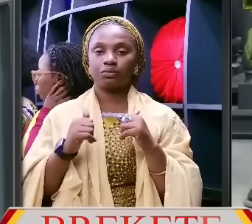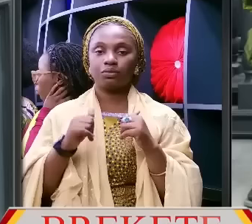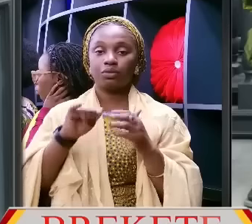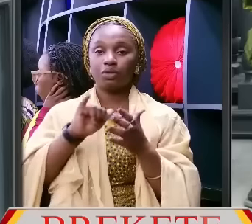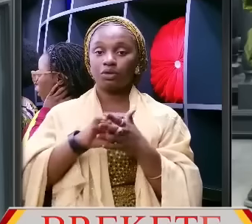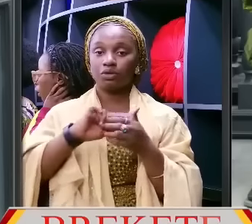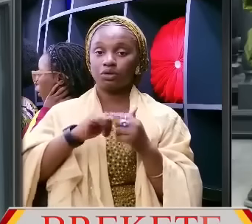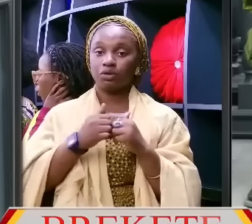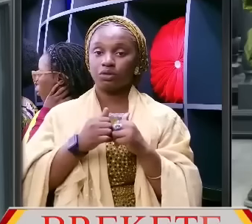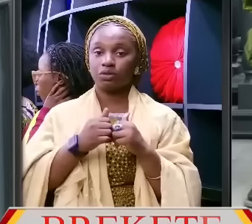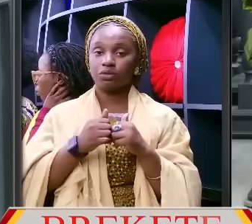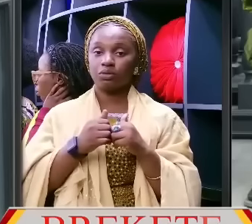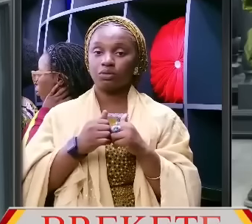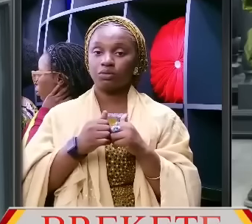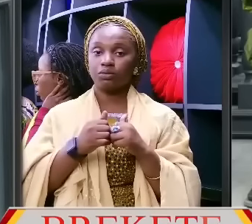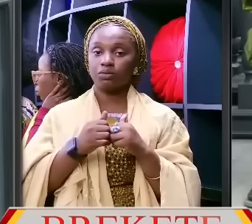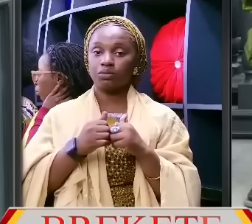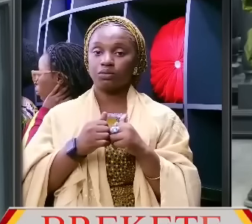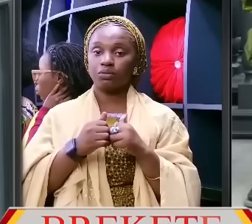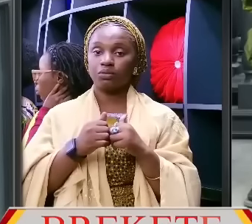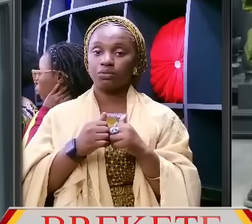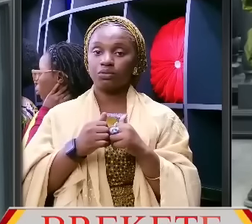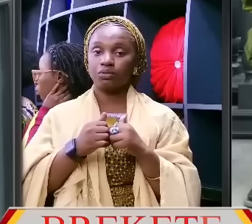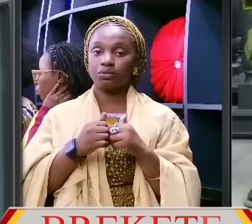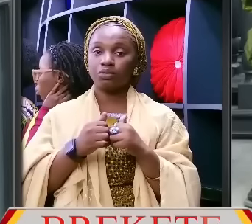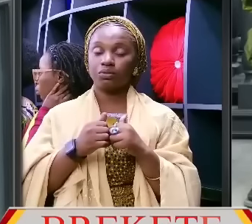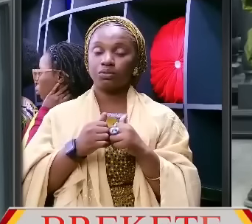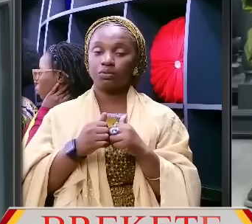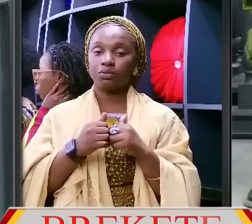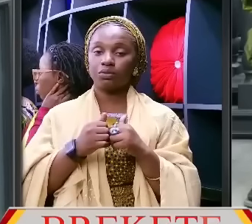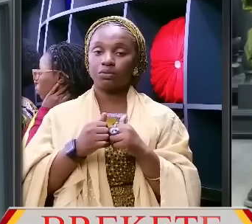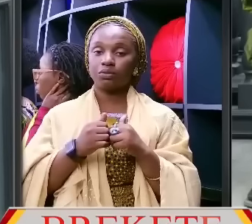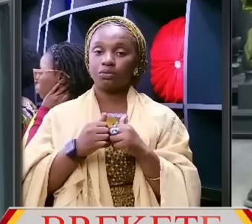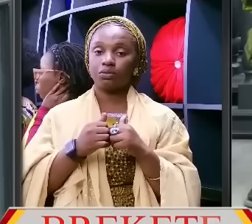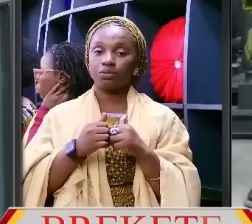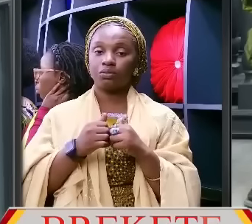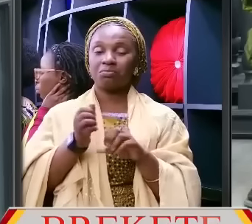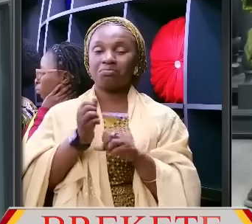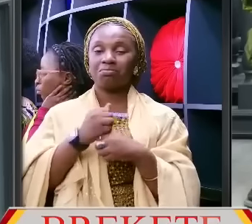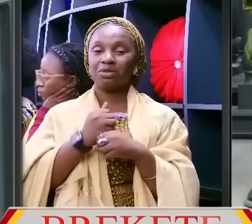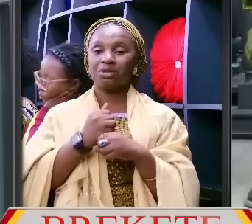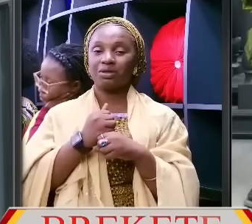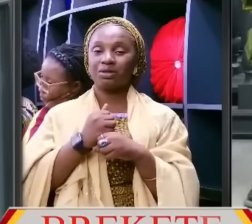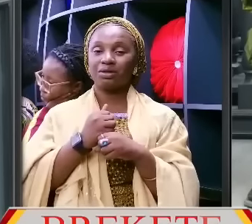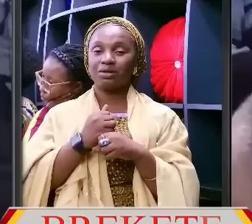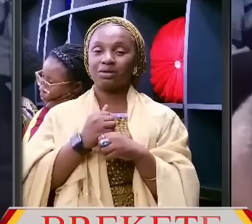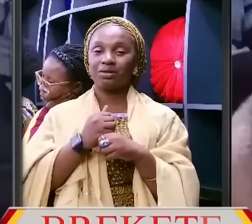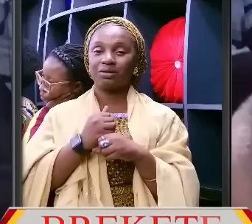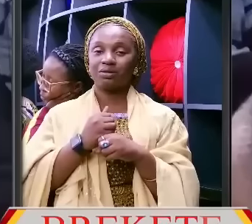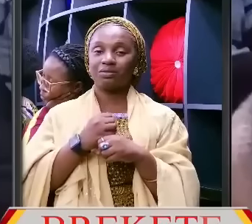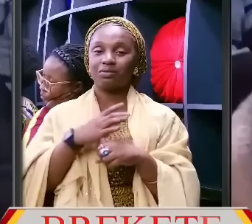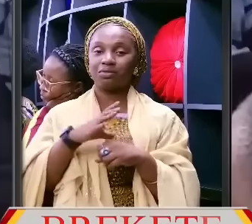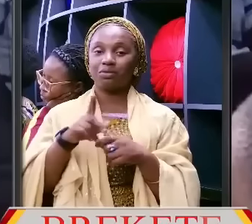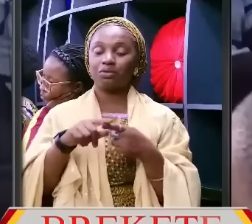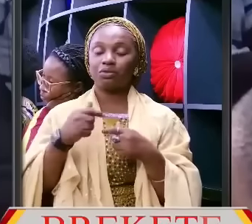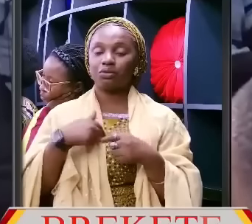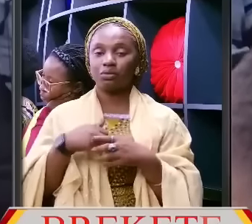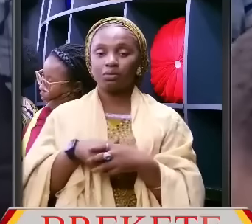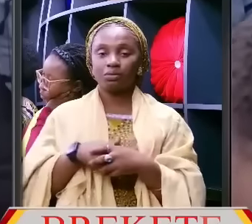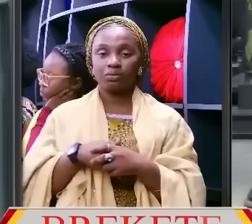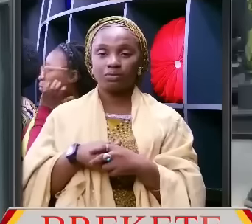Now, so it's supposed to be. No, you are ordinary president. Thank you. Make it clear to me. Give me permission to